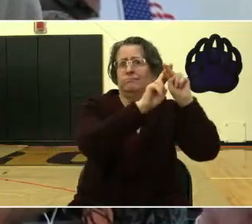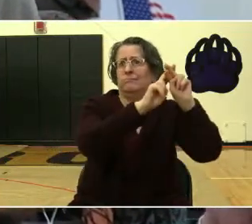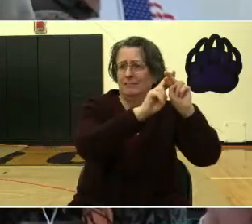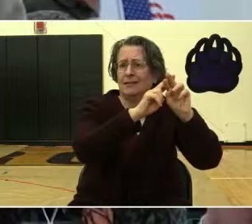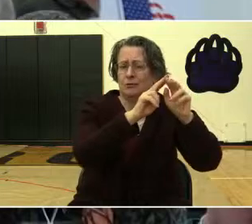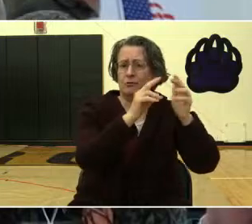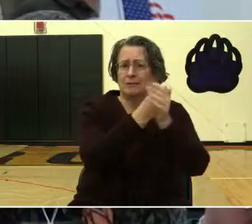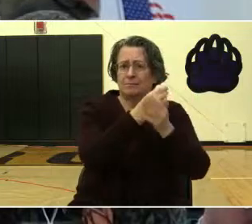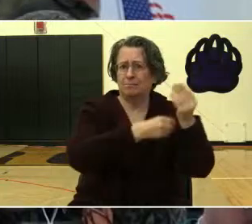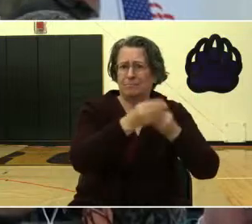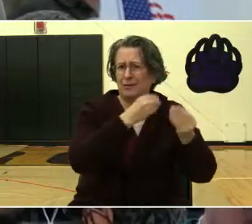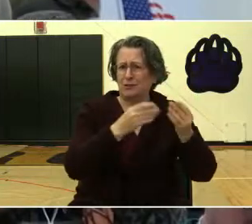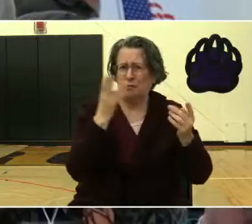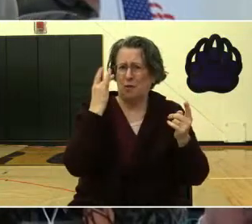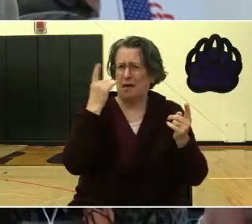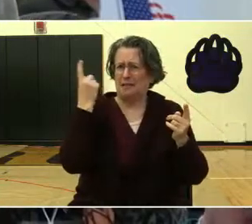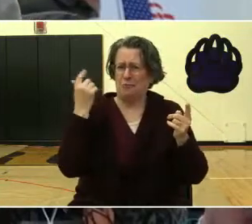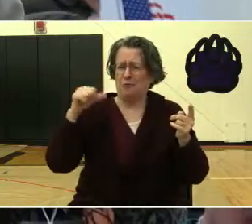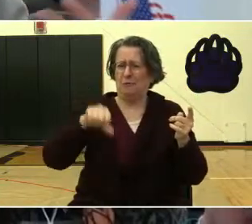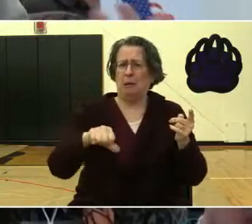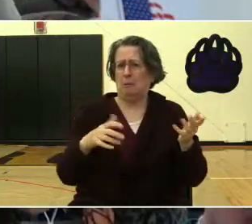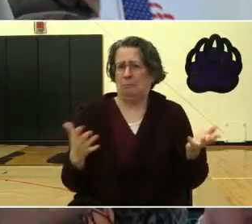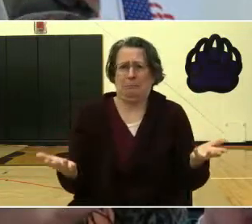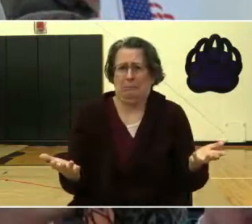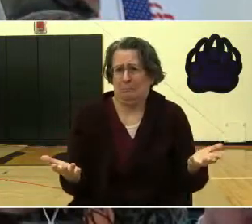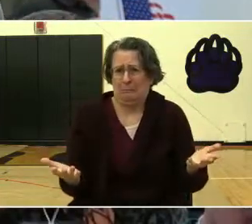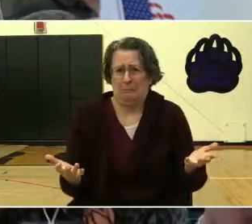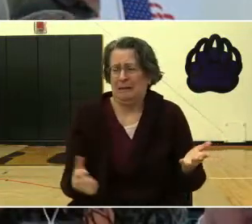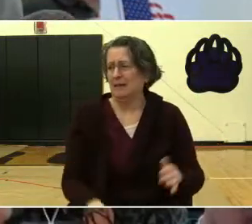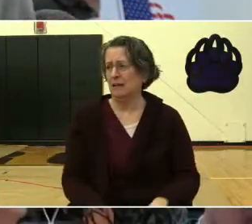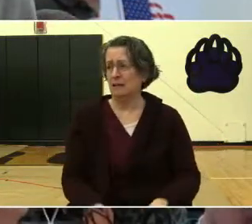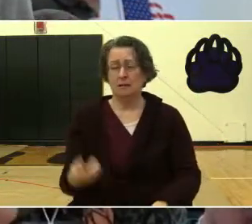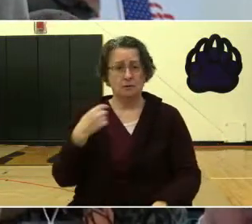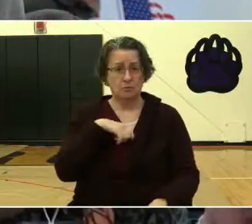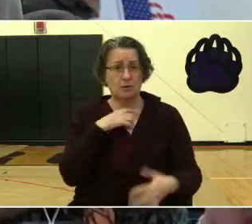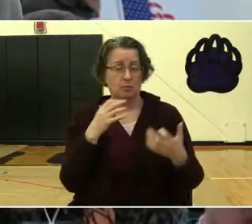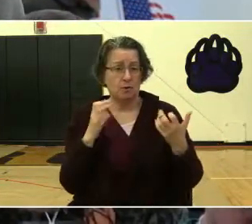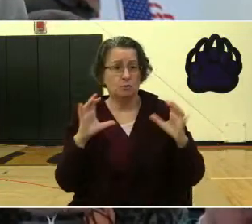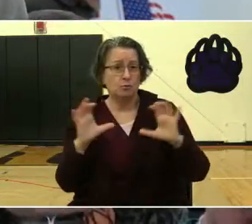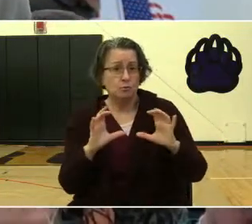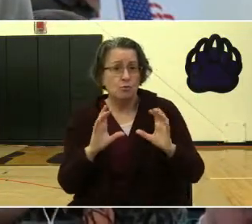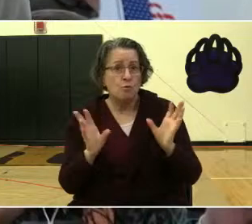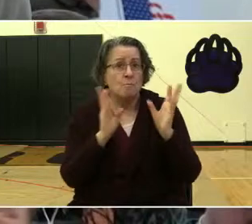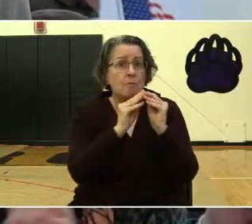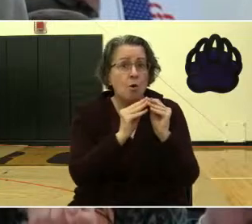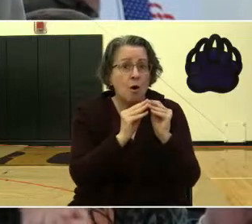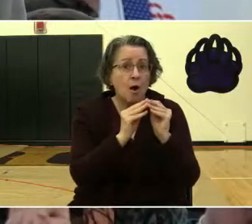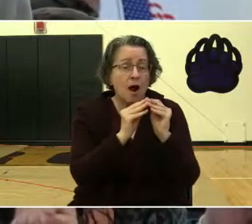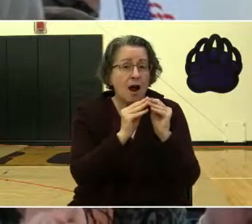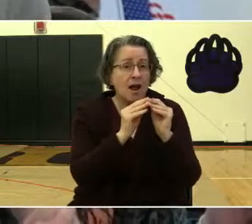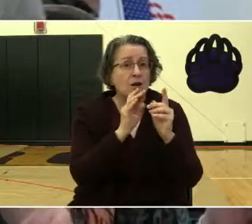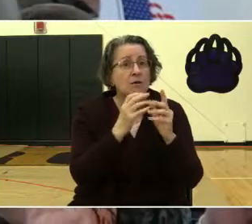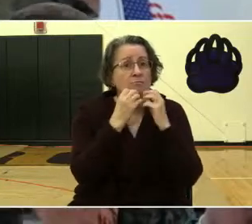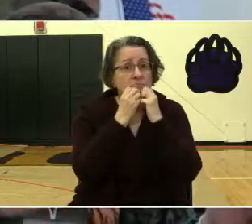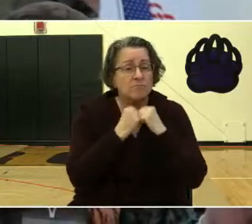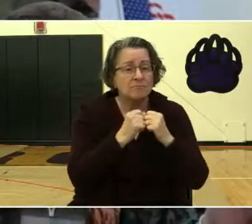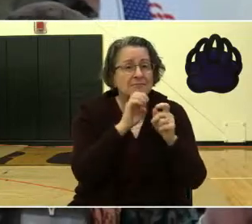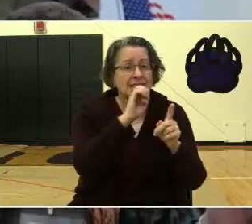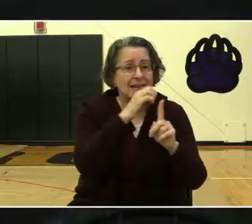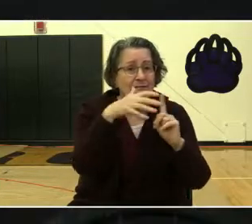and whether we want to do more or less and take a larger or a smaller step forward and I think it can only help to do this